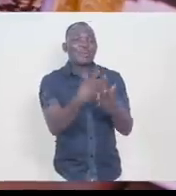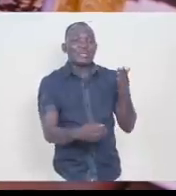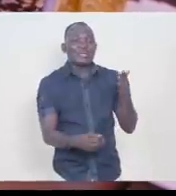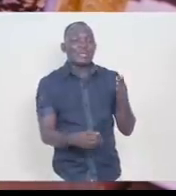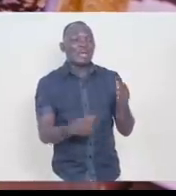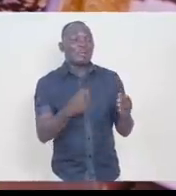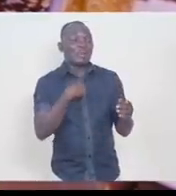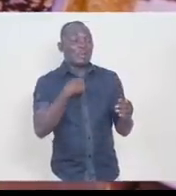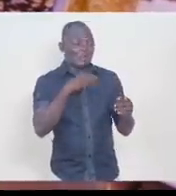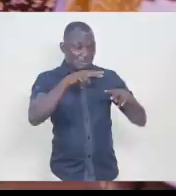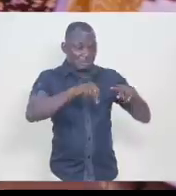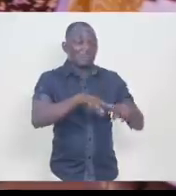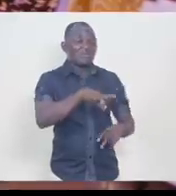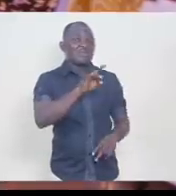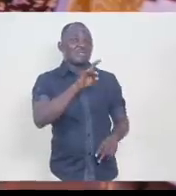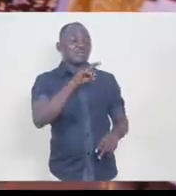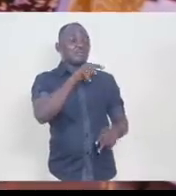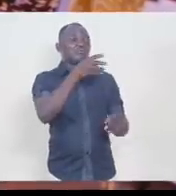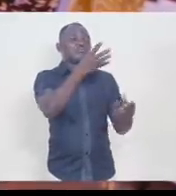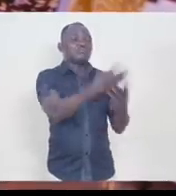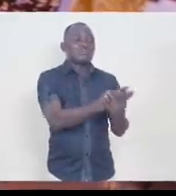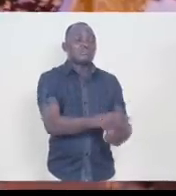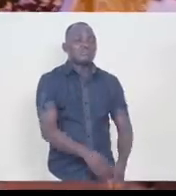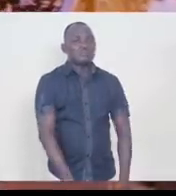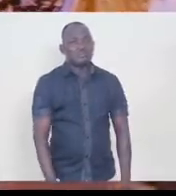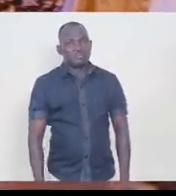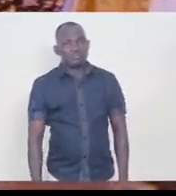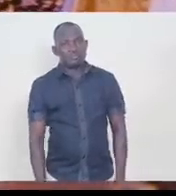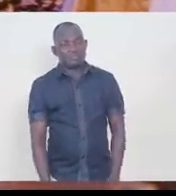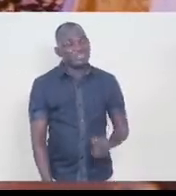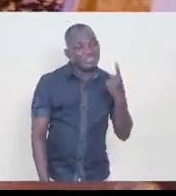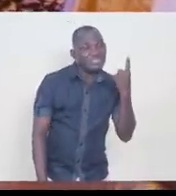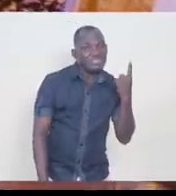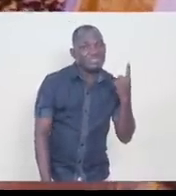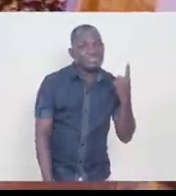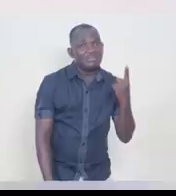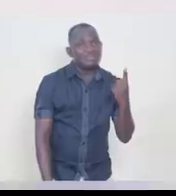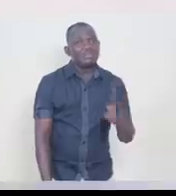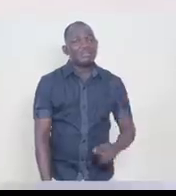will dig up these records and put you in jail. Do you understand?